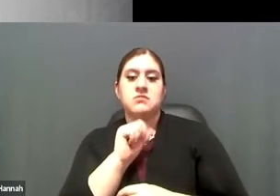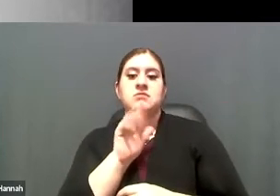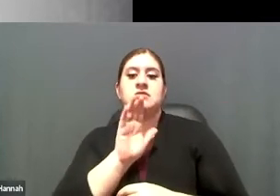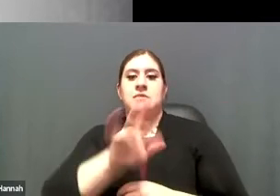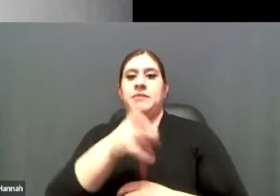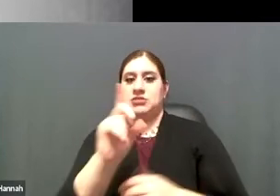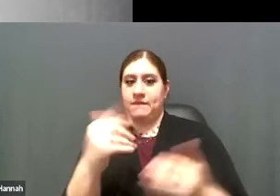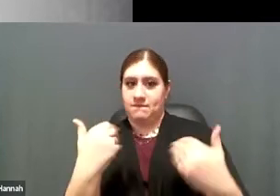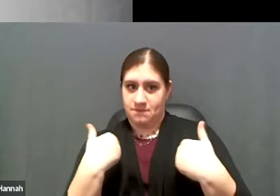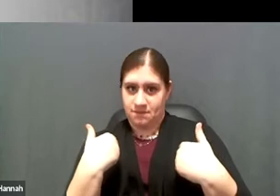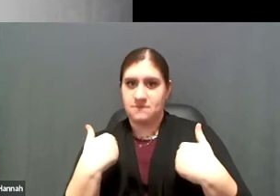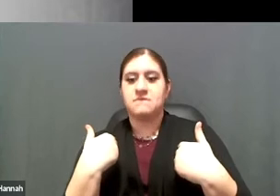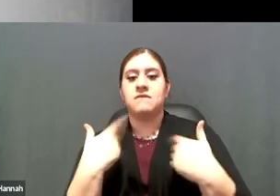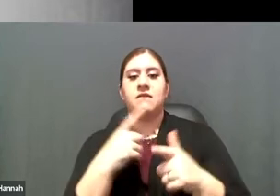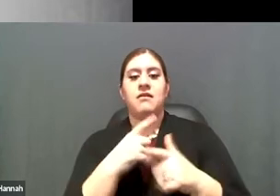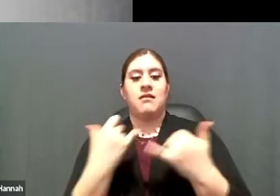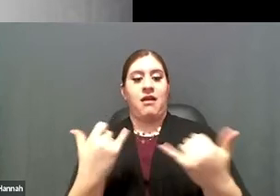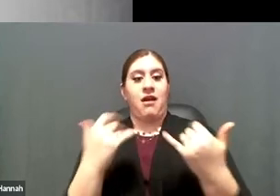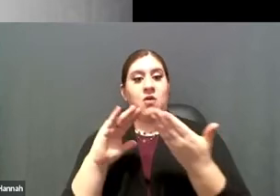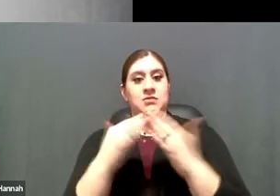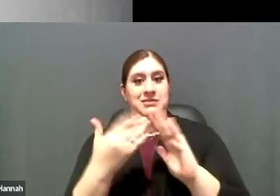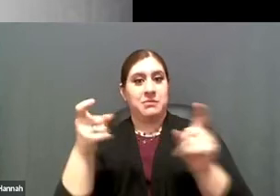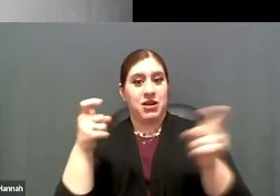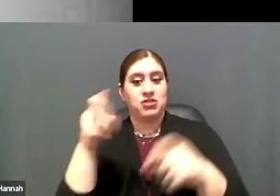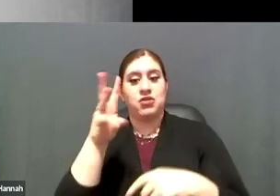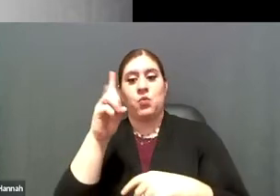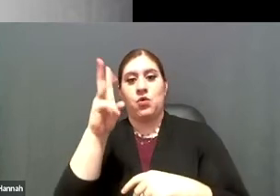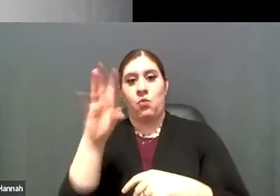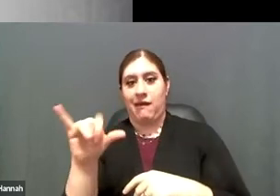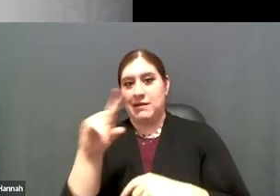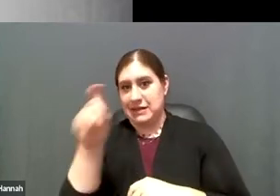PhD, and is now the city manager in Woodway, Texas.